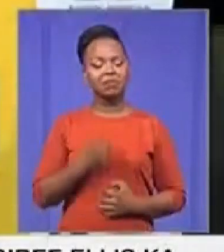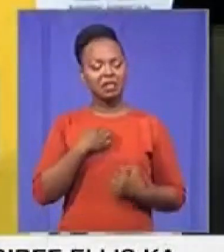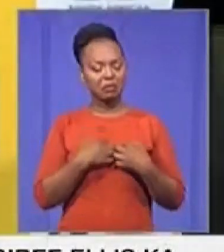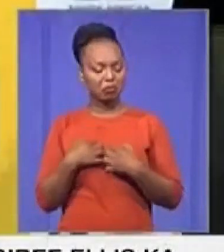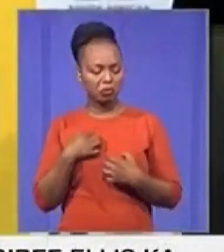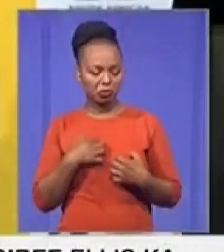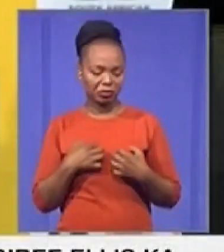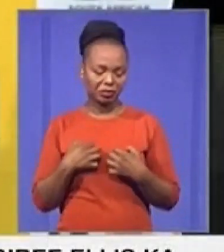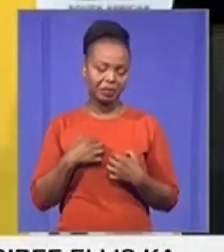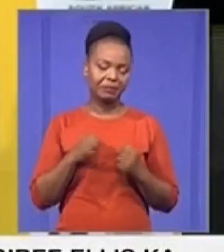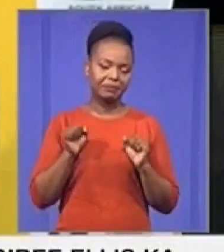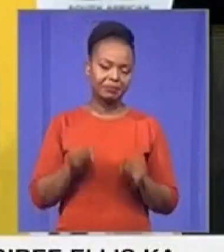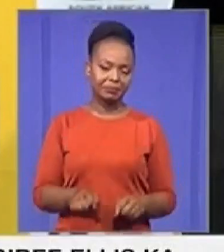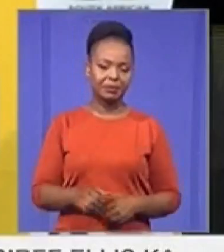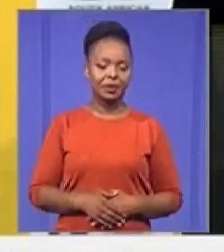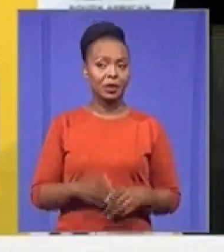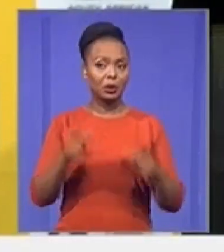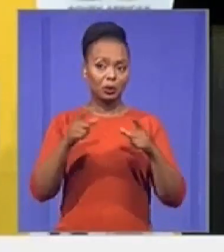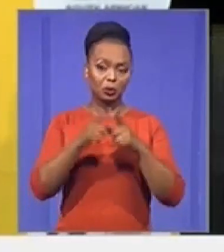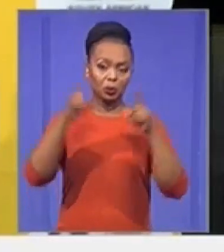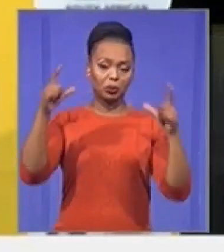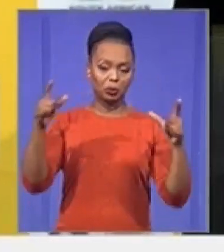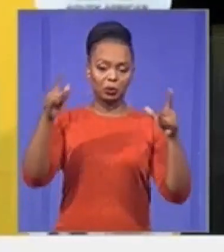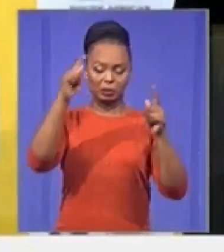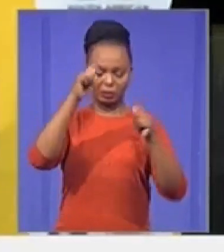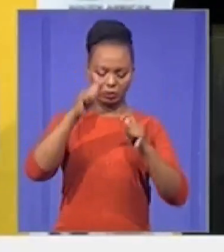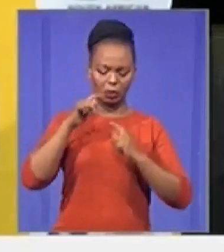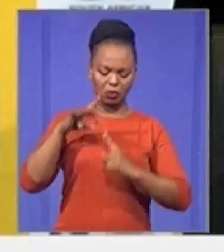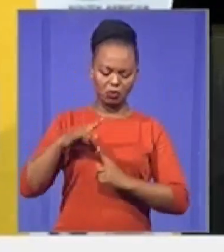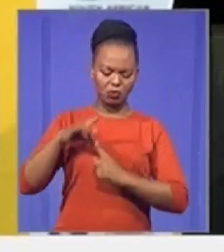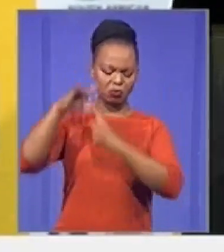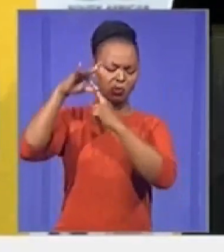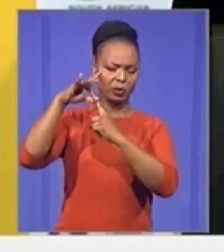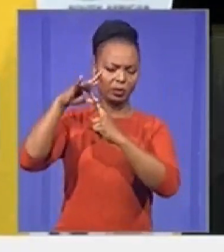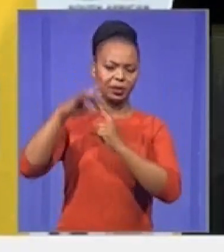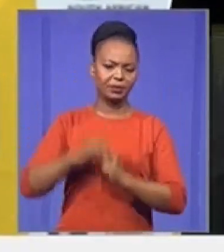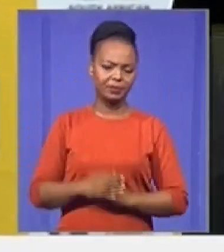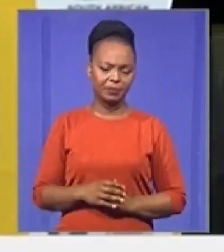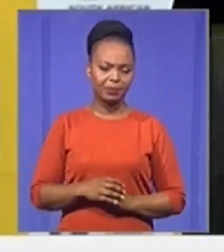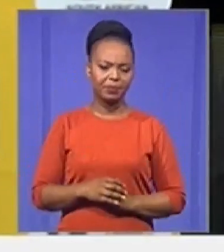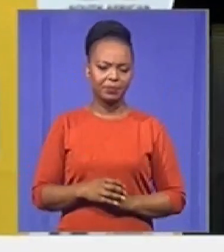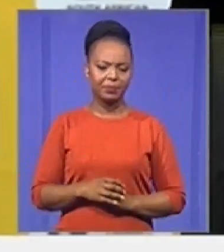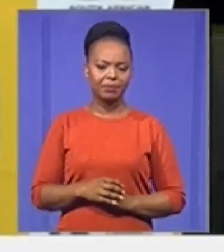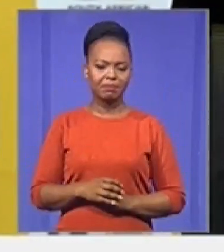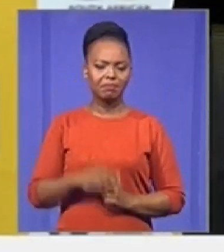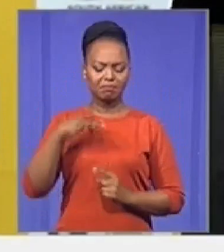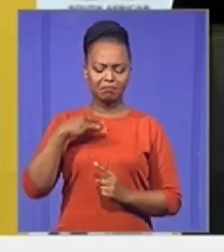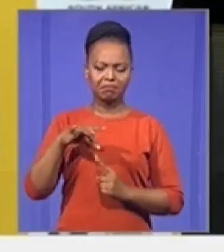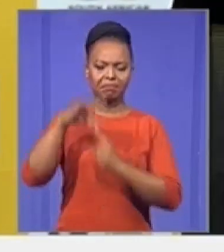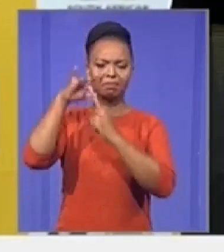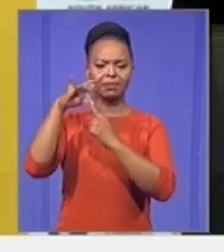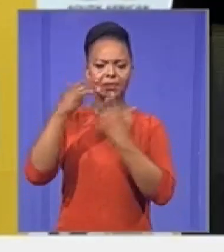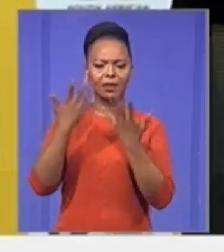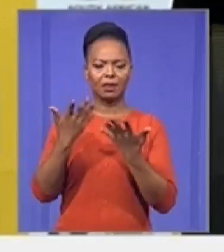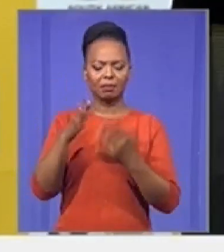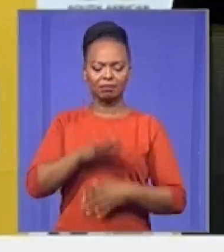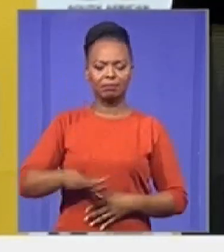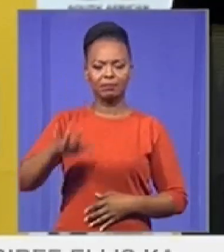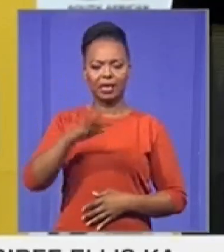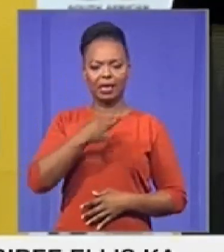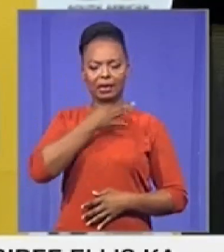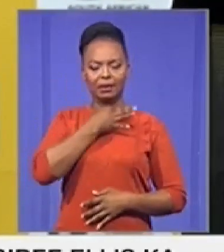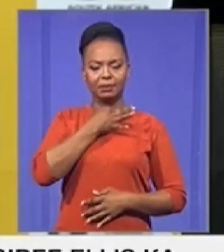It's I know it's a huge nomination. It's similar to being knighted as in England. So I say